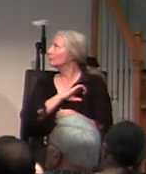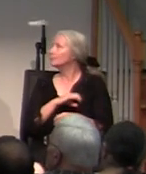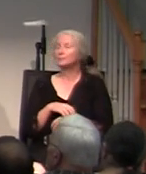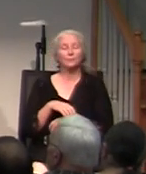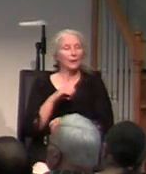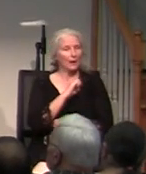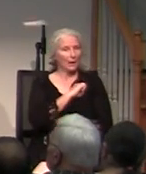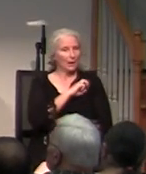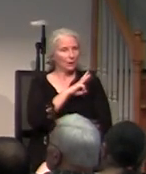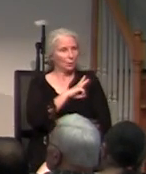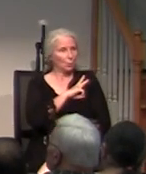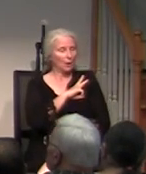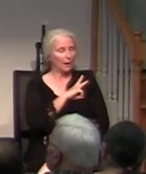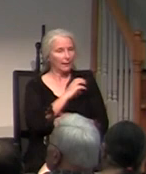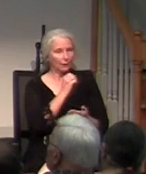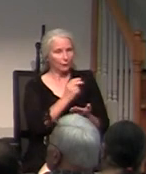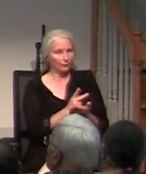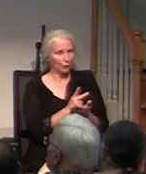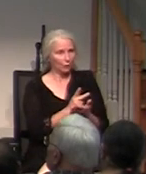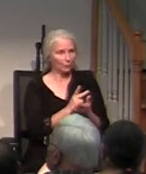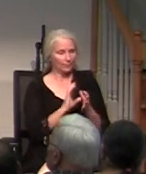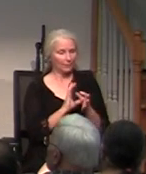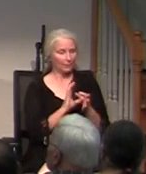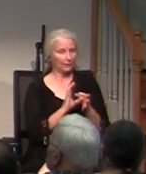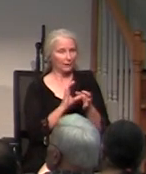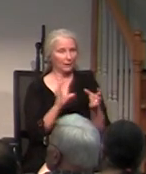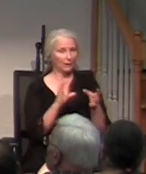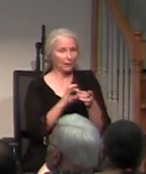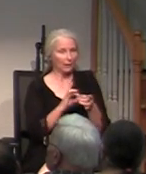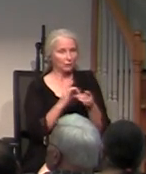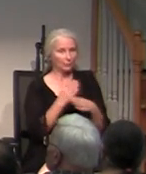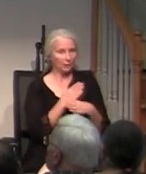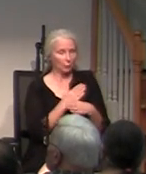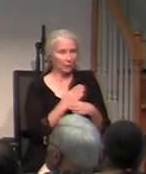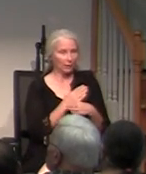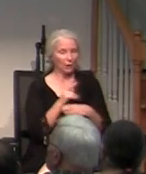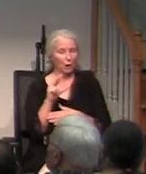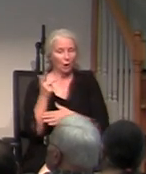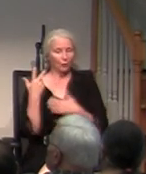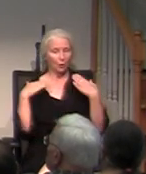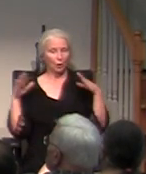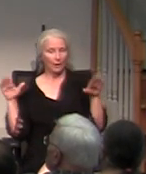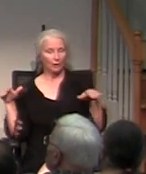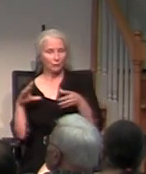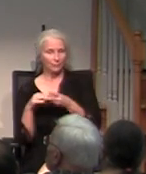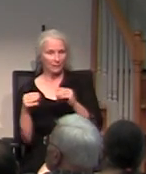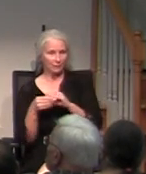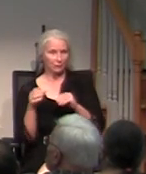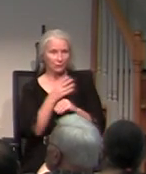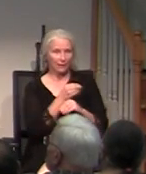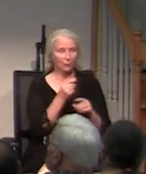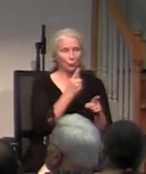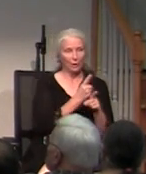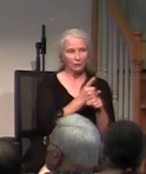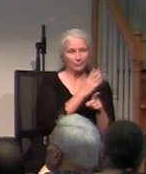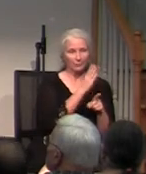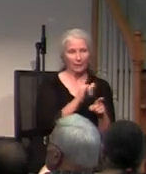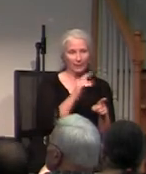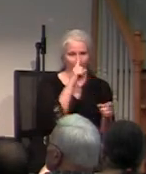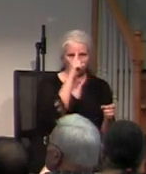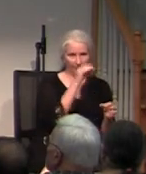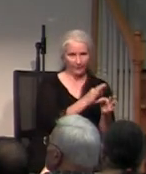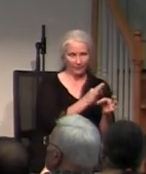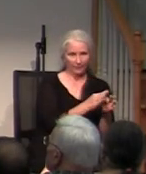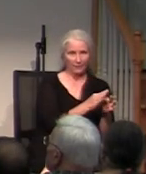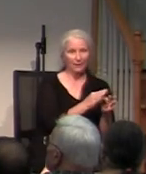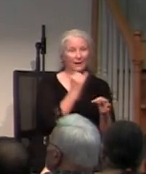Ellen White would confirm, of course, the connection between the third angel's message and righteousness by faith. You've seen this, if you were here earlier, you've seen